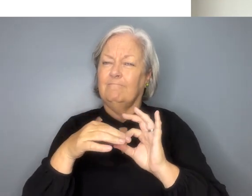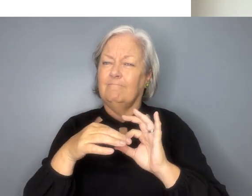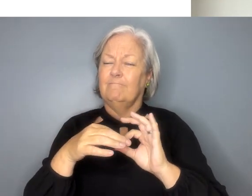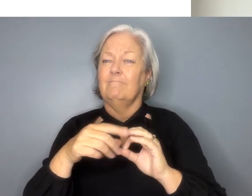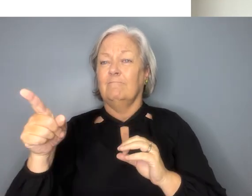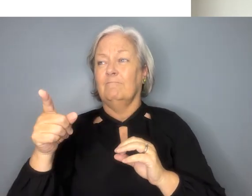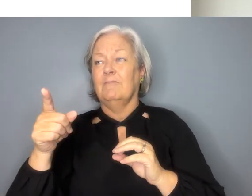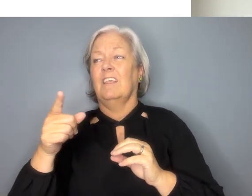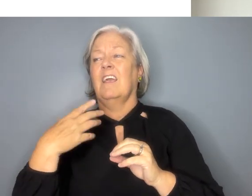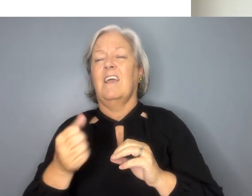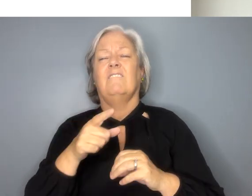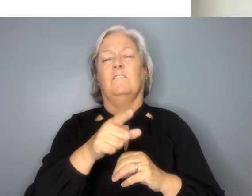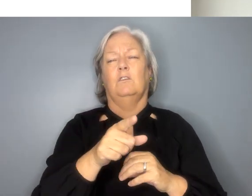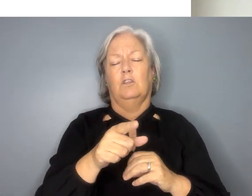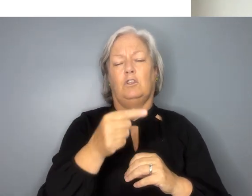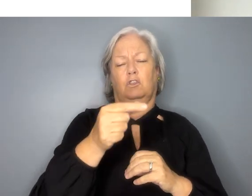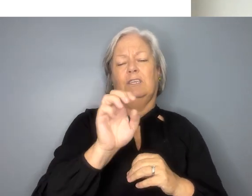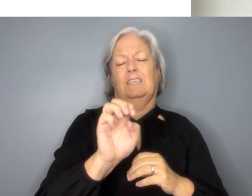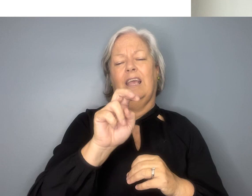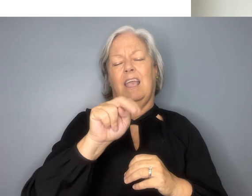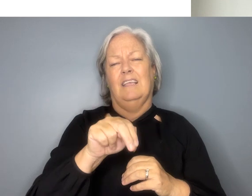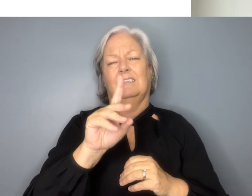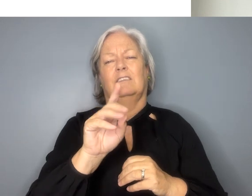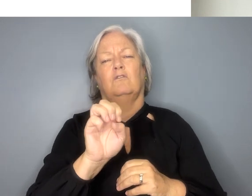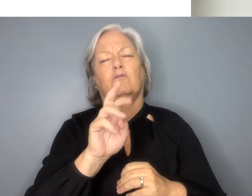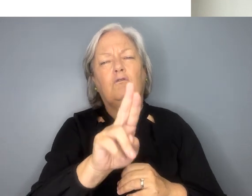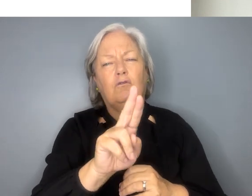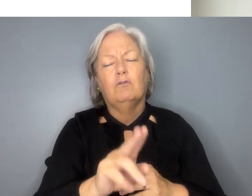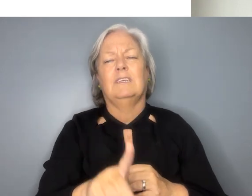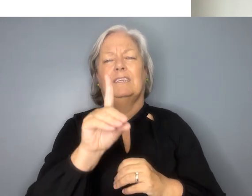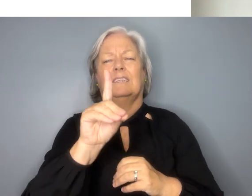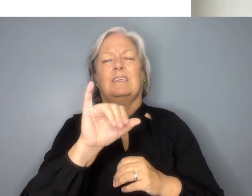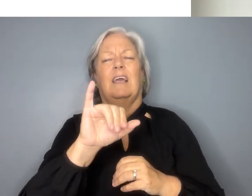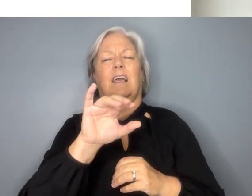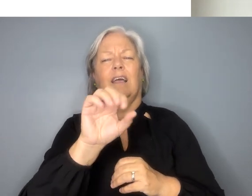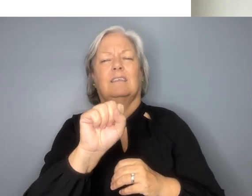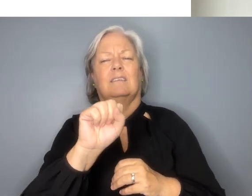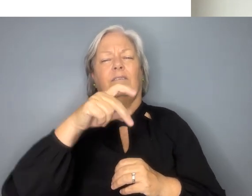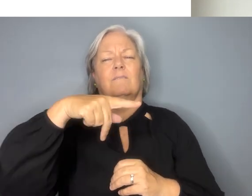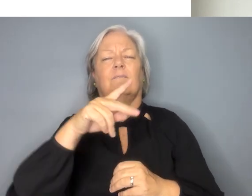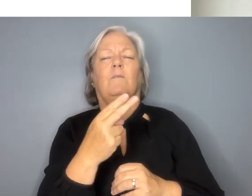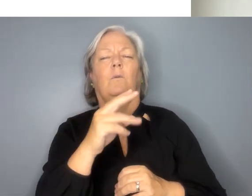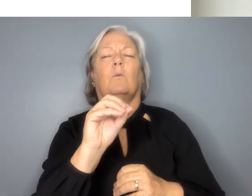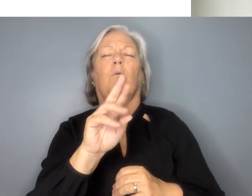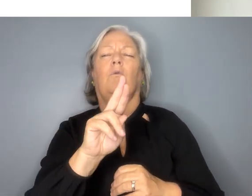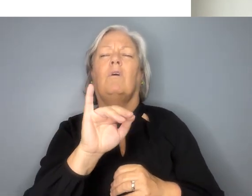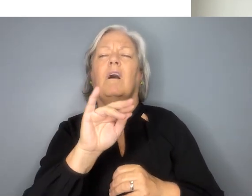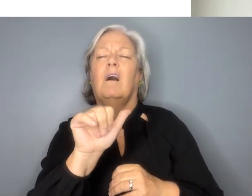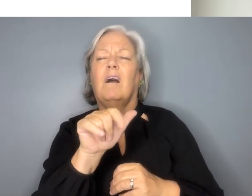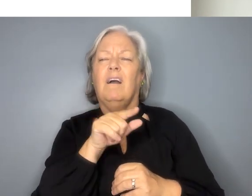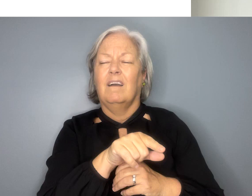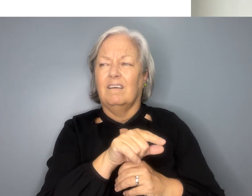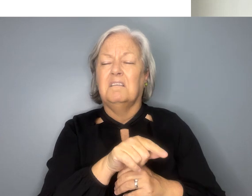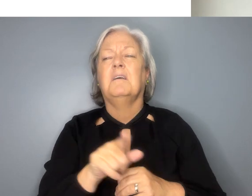between autism and having gender dysphoria in terms of feeling as though there's something that other